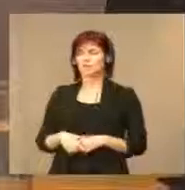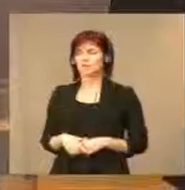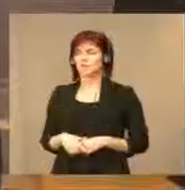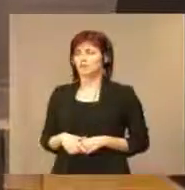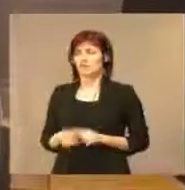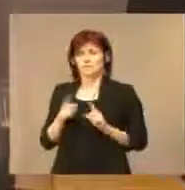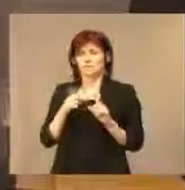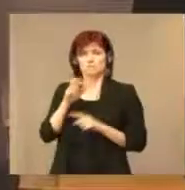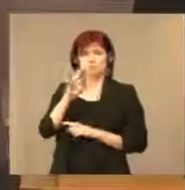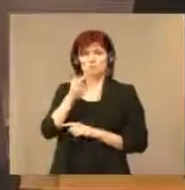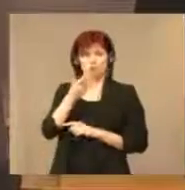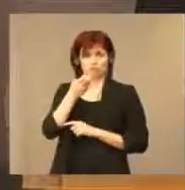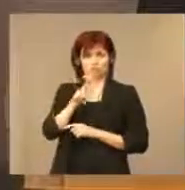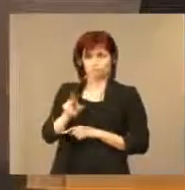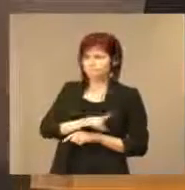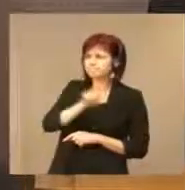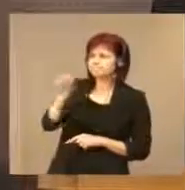Rogers asked,